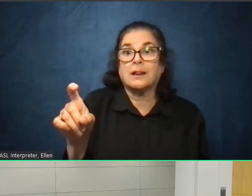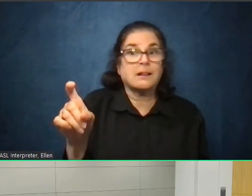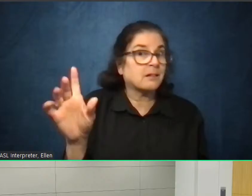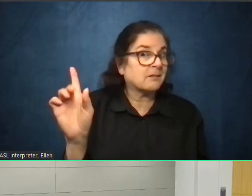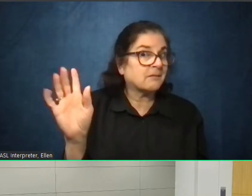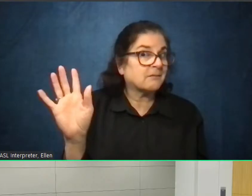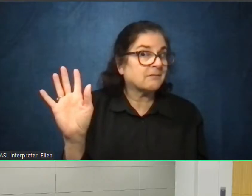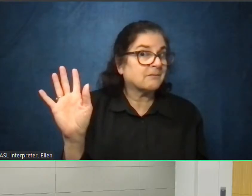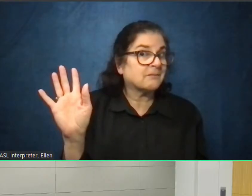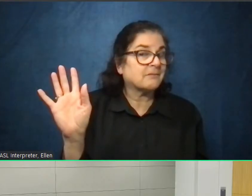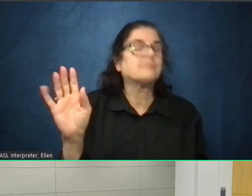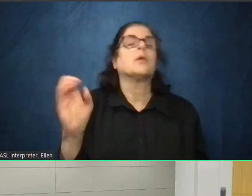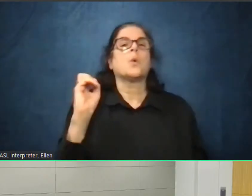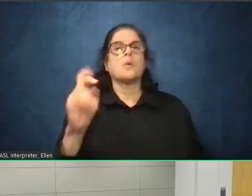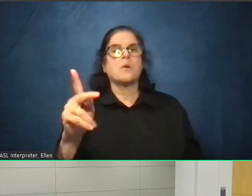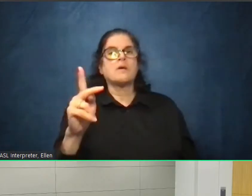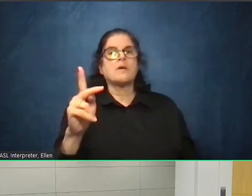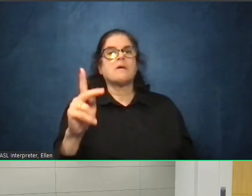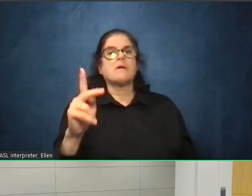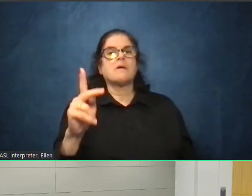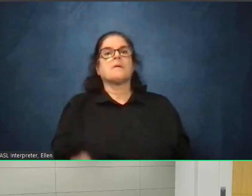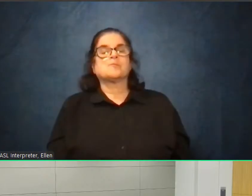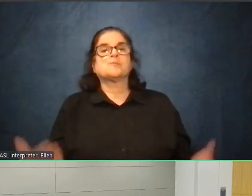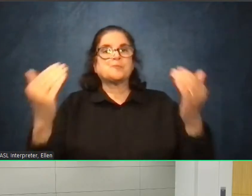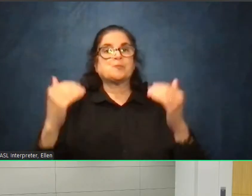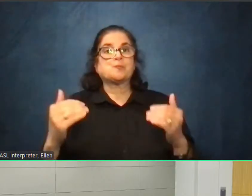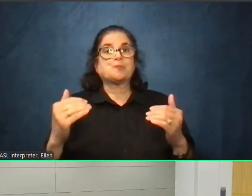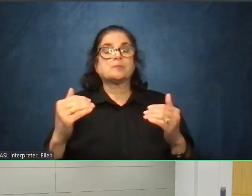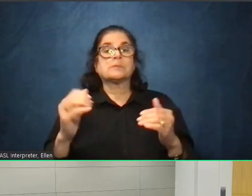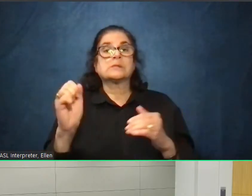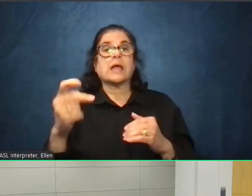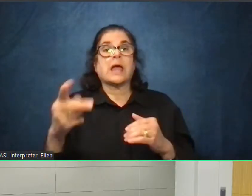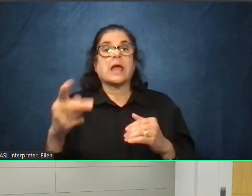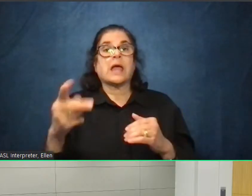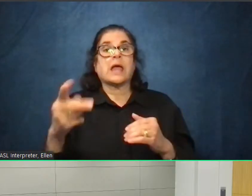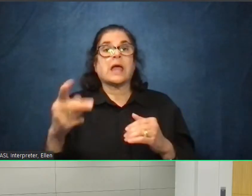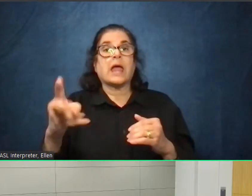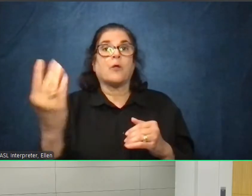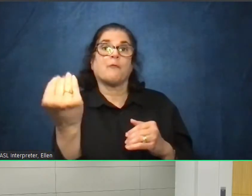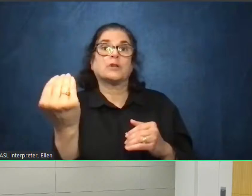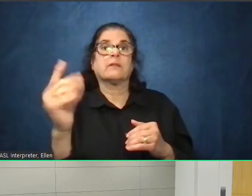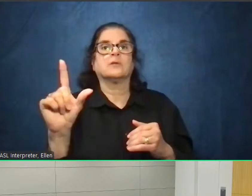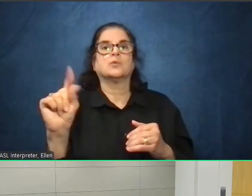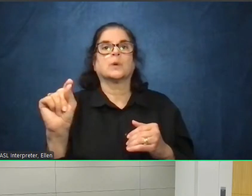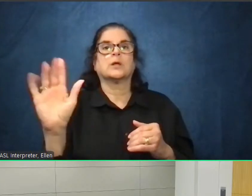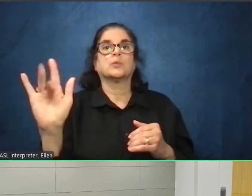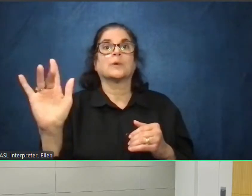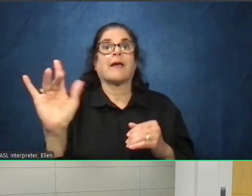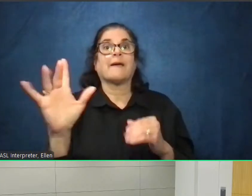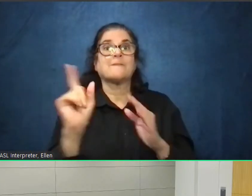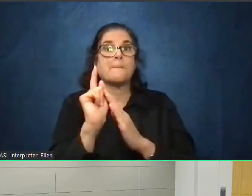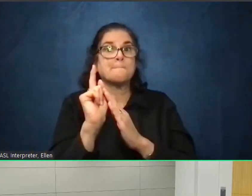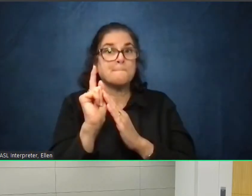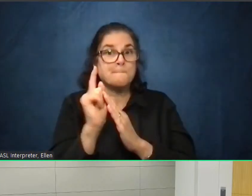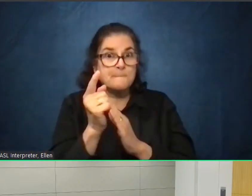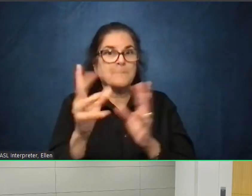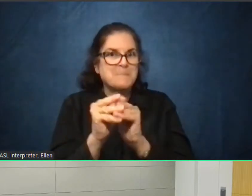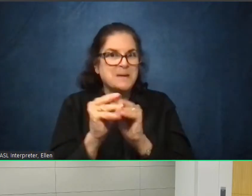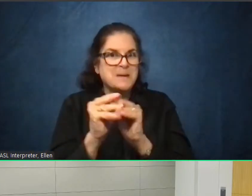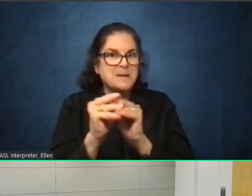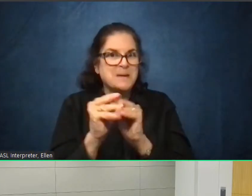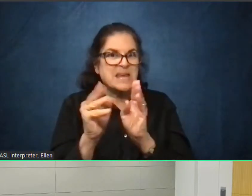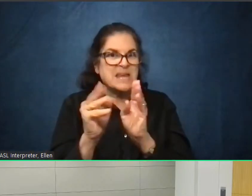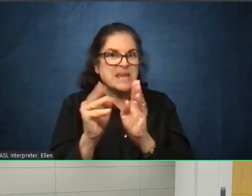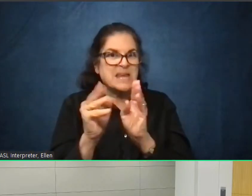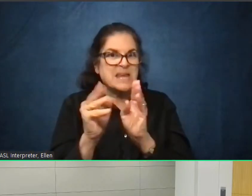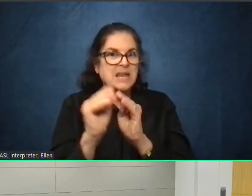Okay, then we have the approval of the April 14th, 2025 meeting minutes. They were sent prior to members prior to the meeting for review.